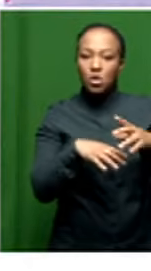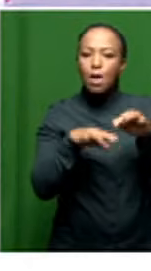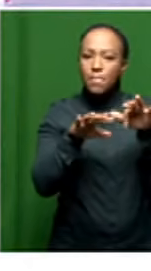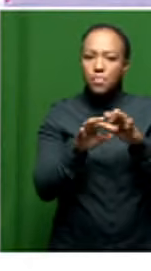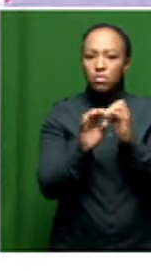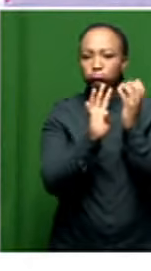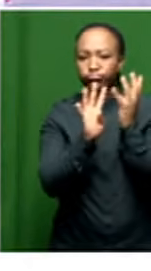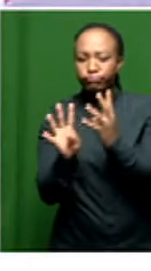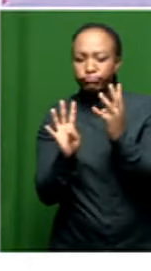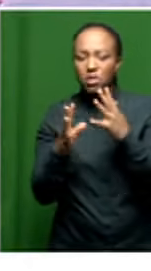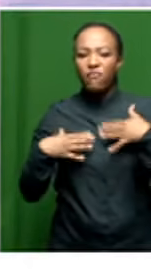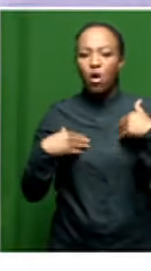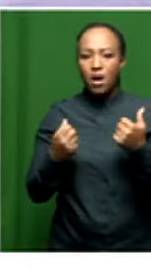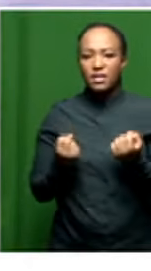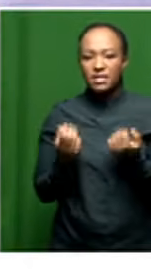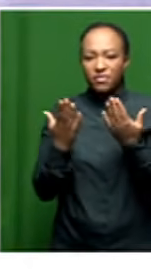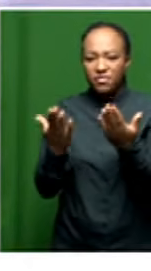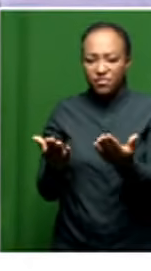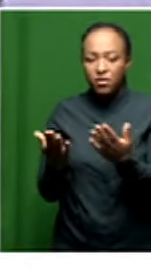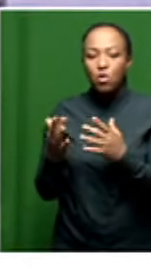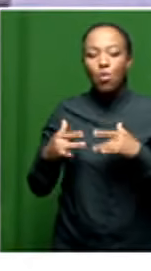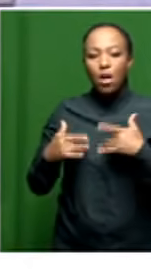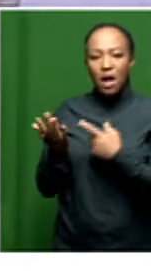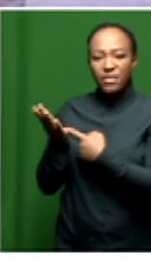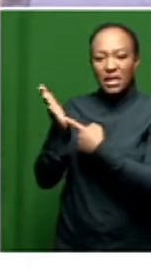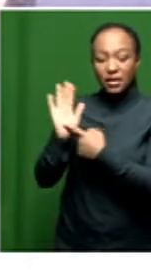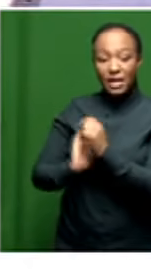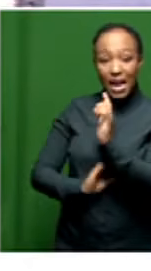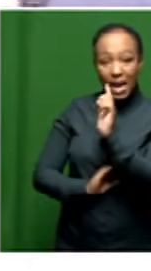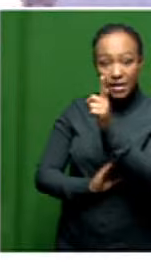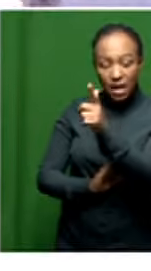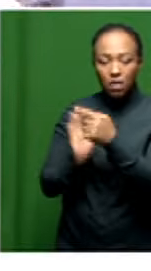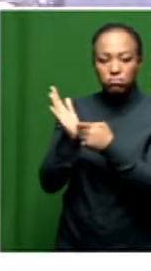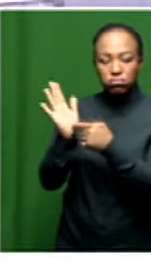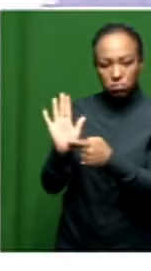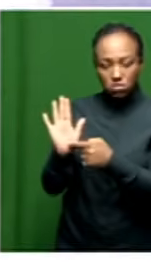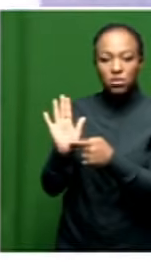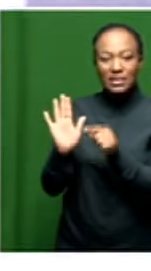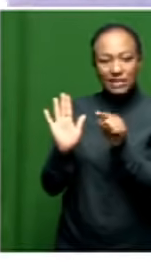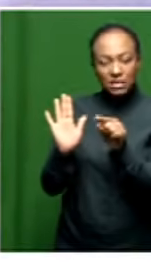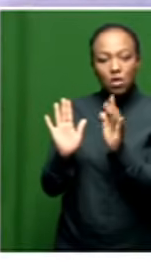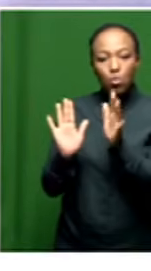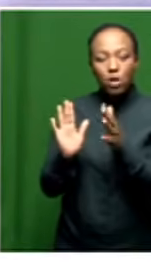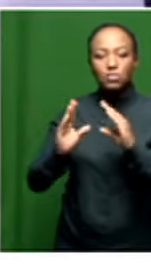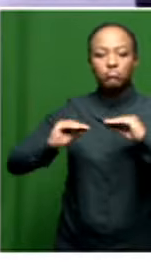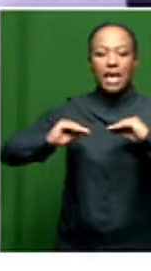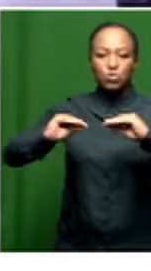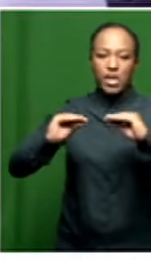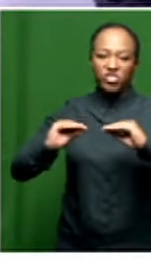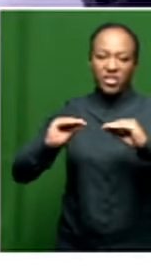and get some health services. In fact, where we're going to be broadcasting a little bit later on, and that of course is where we're going to be doing this